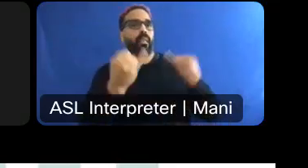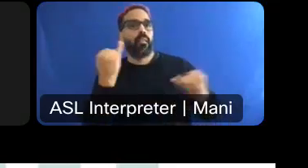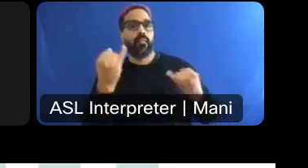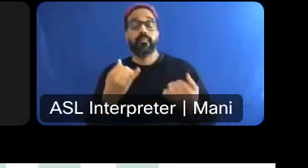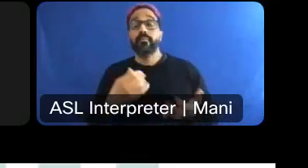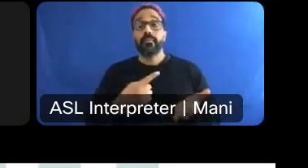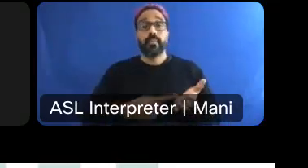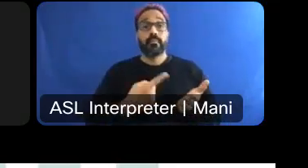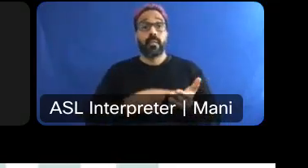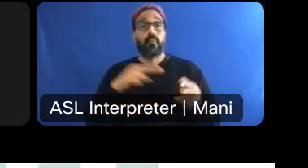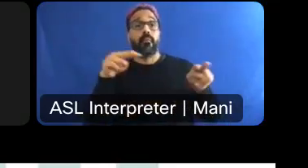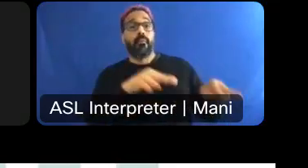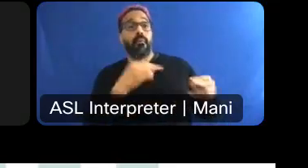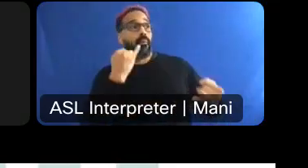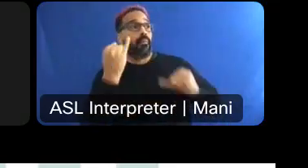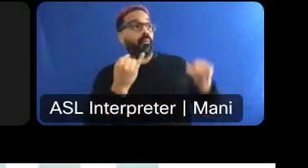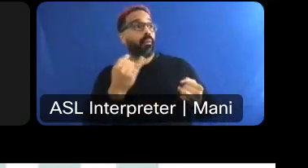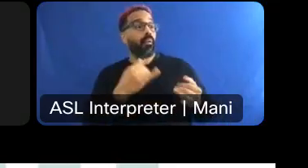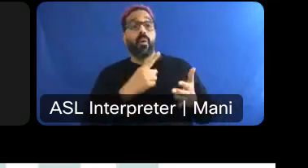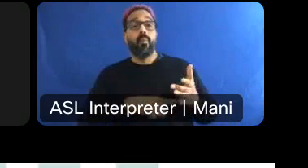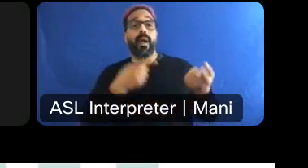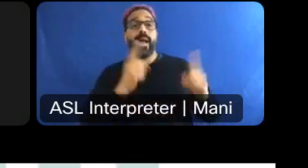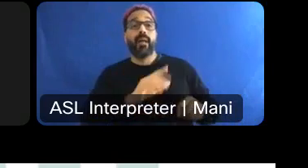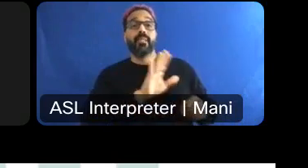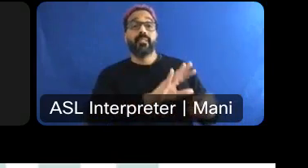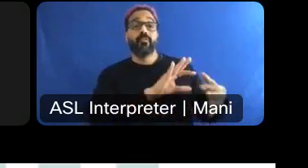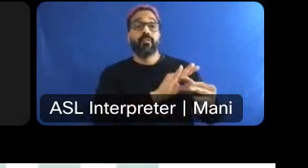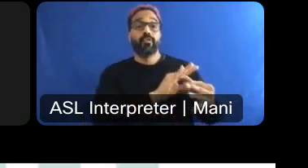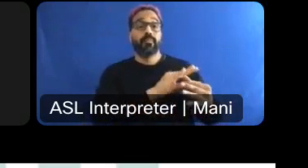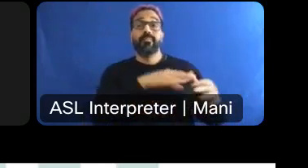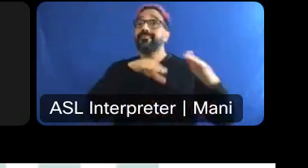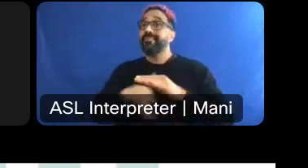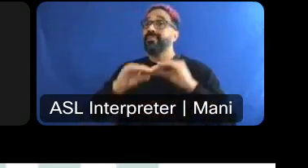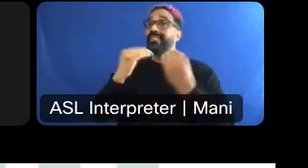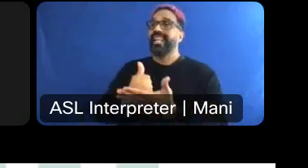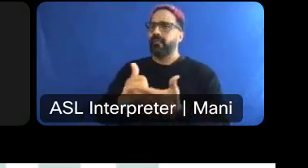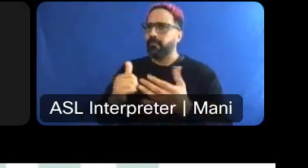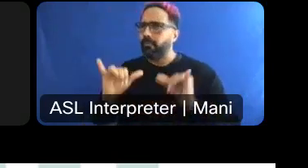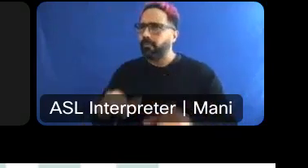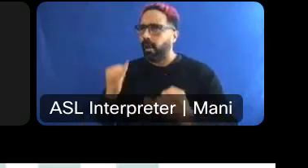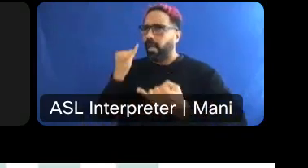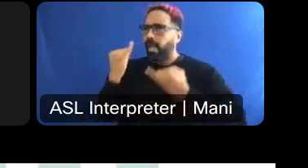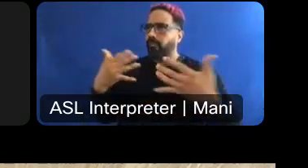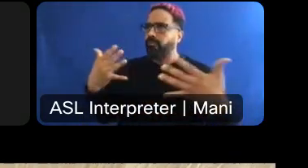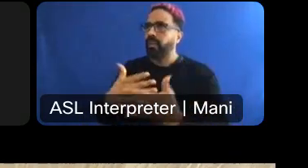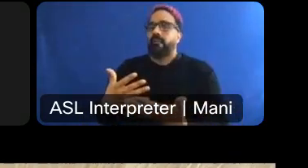experienced in their relationship to now experiencing it at an organizational level.